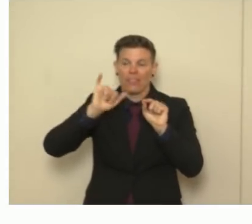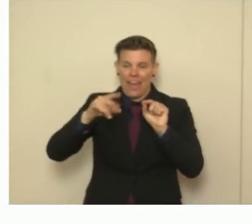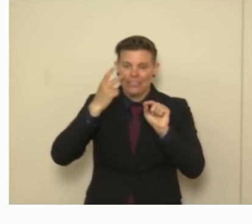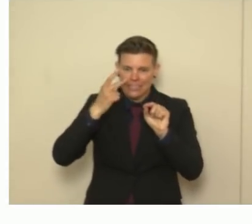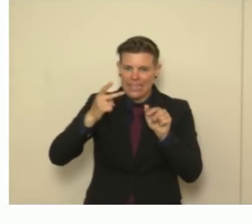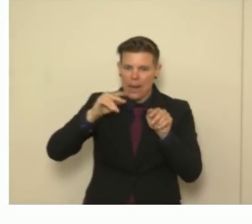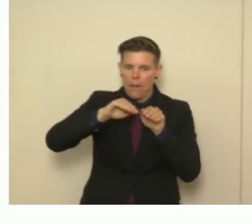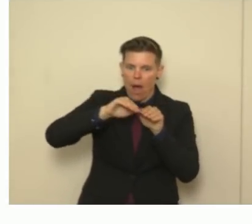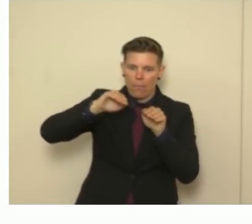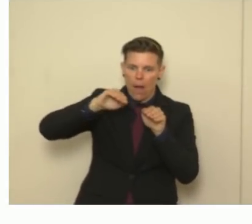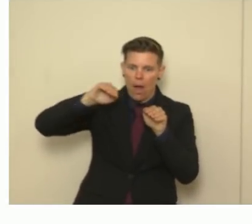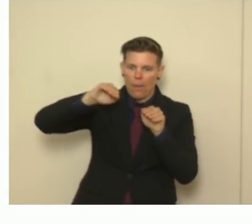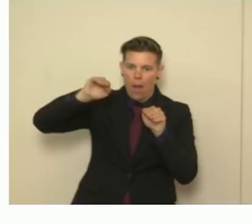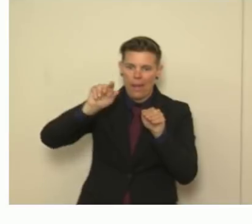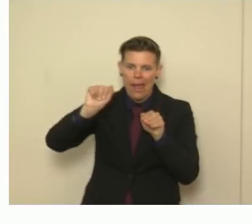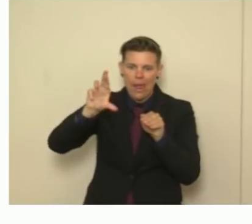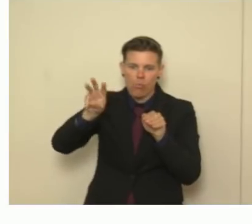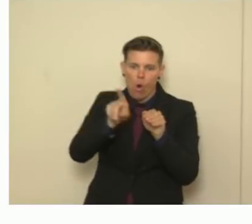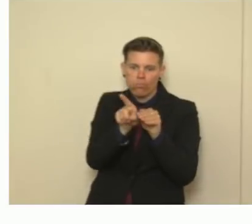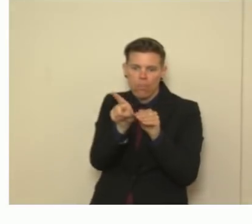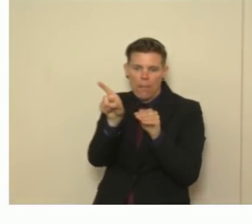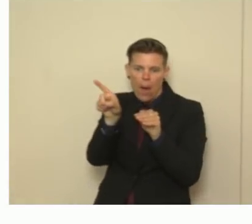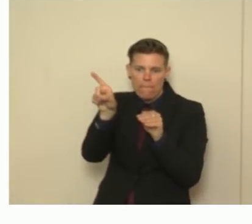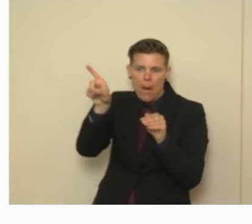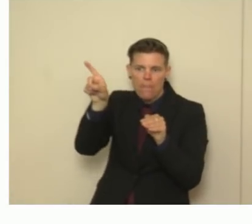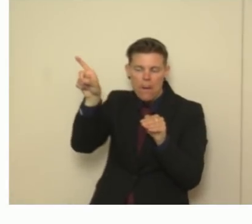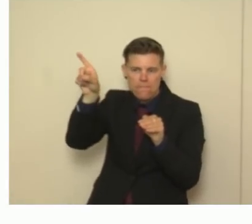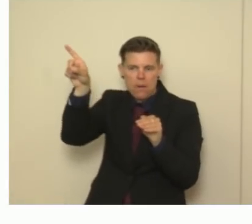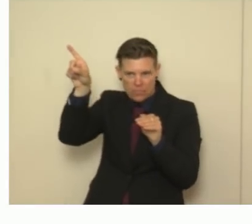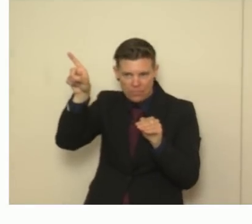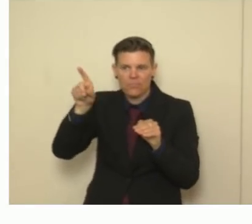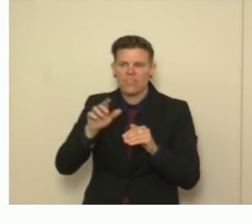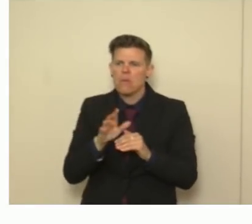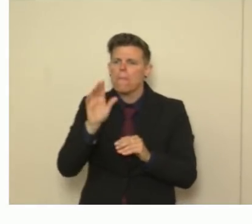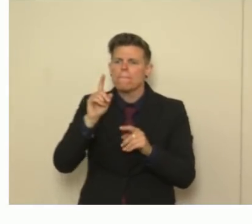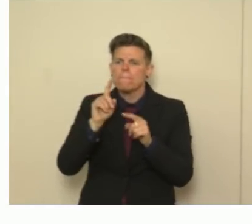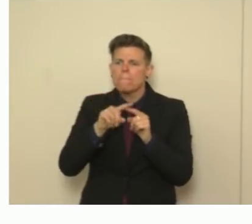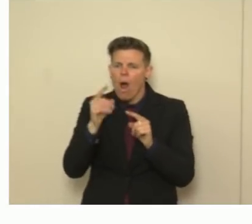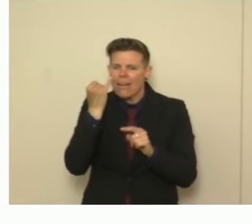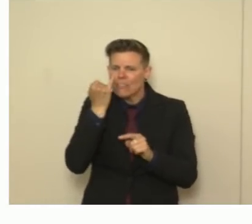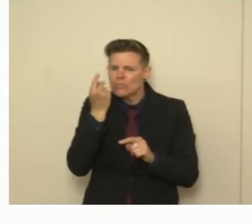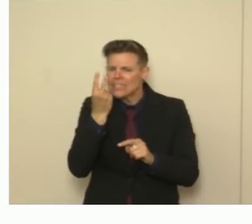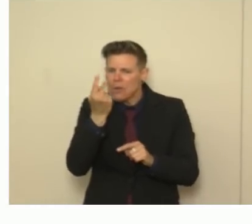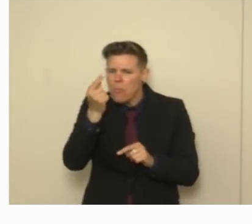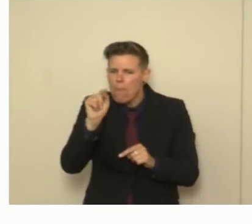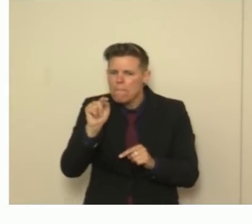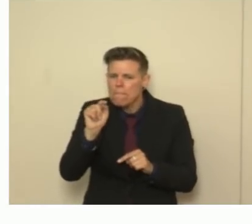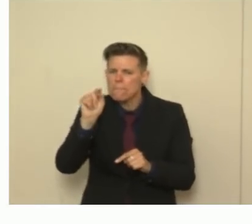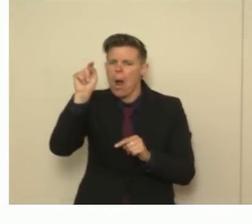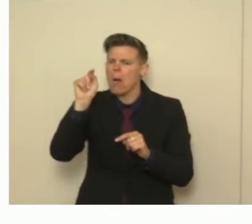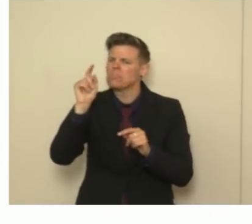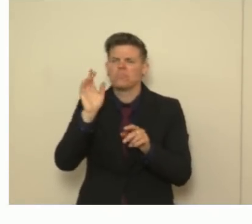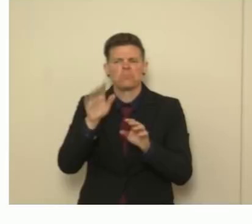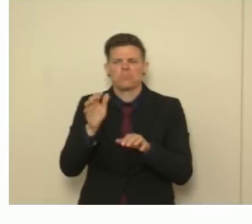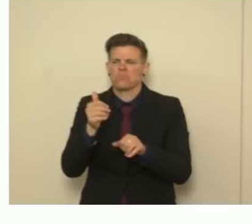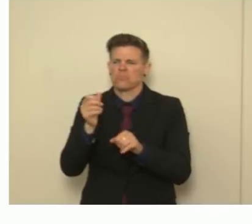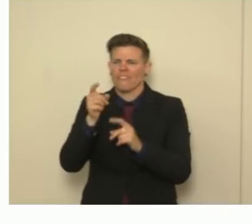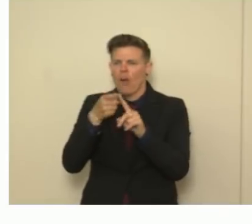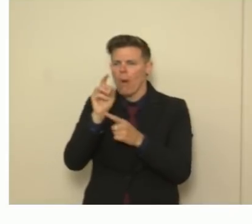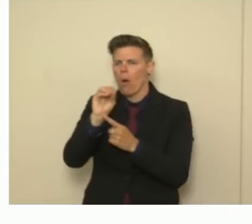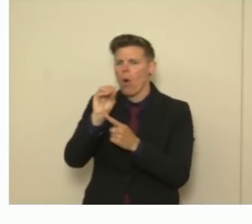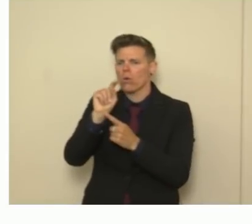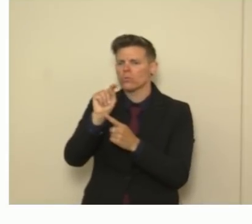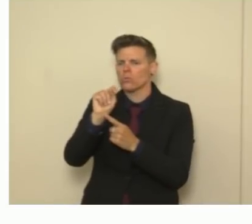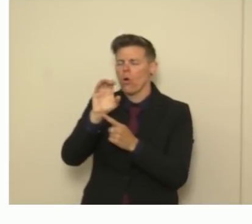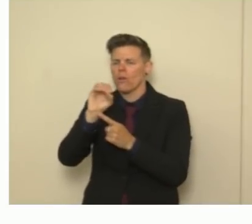again. With eliminating that bump there, the beginning of the red line from Otero County. But we're now